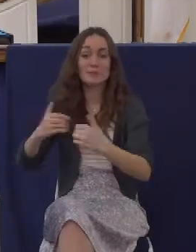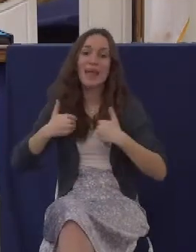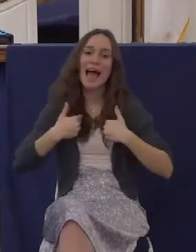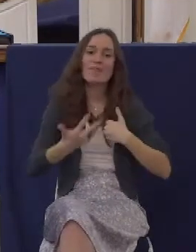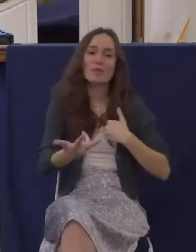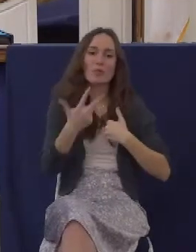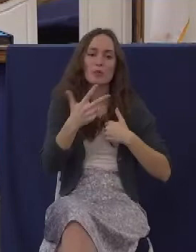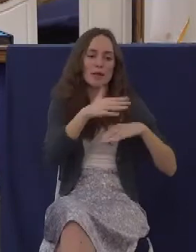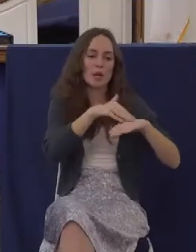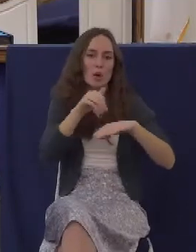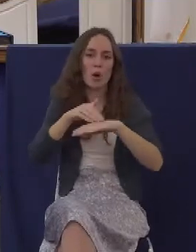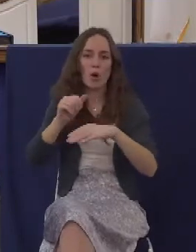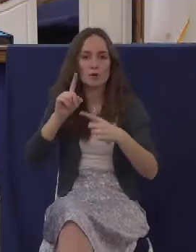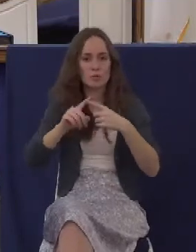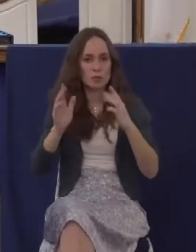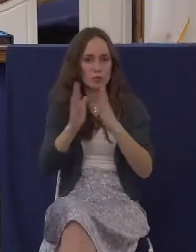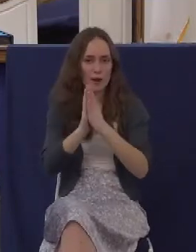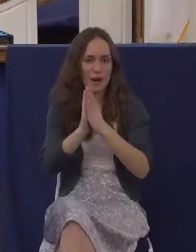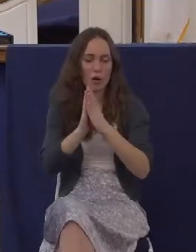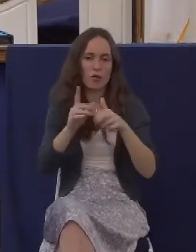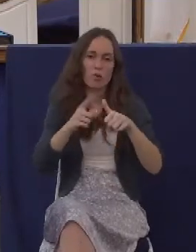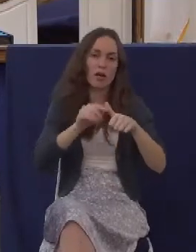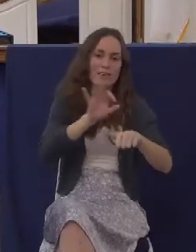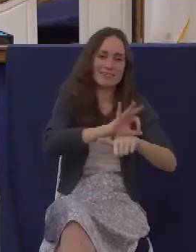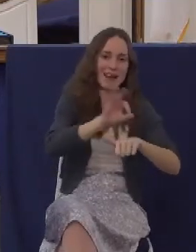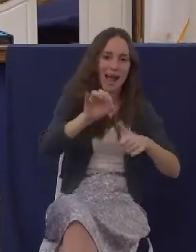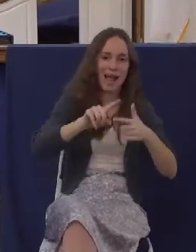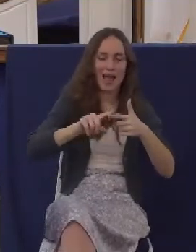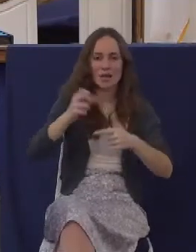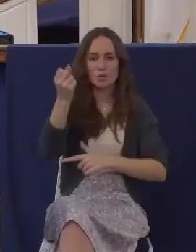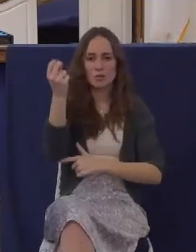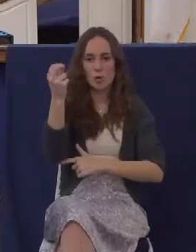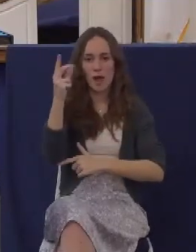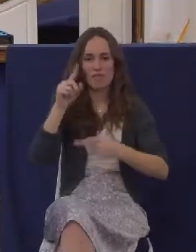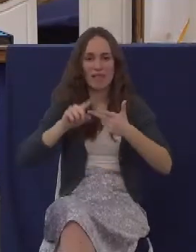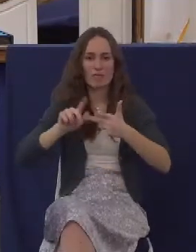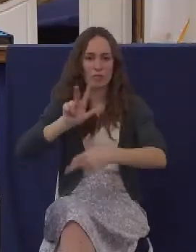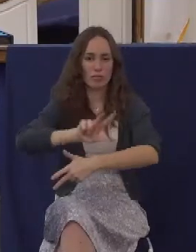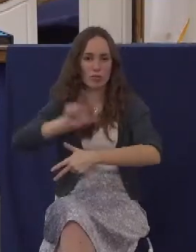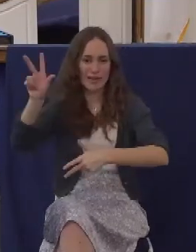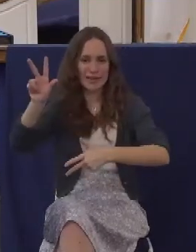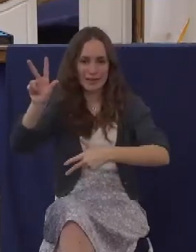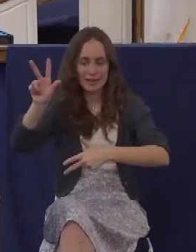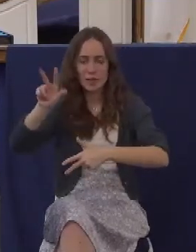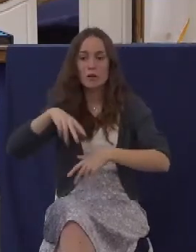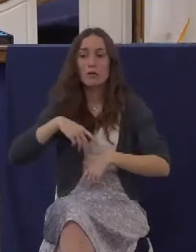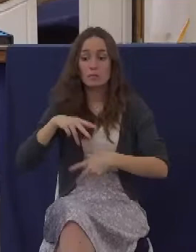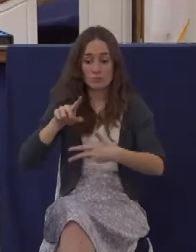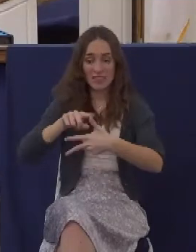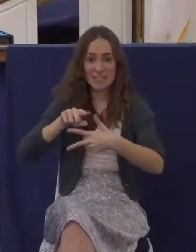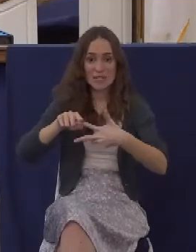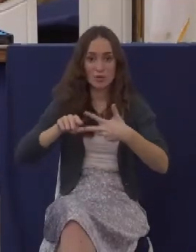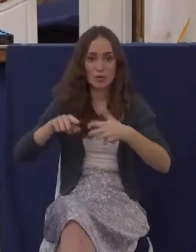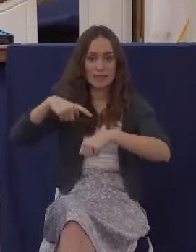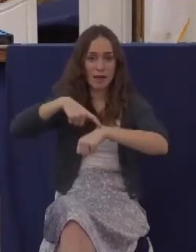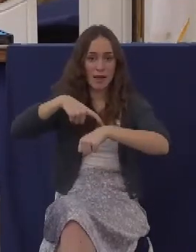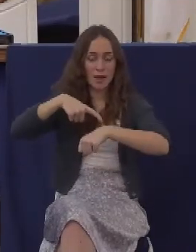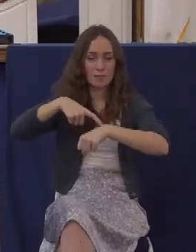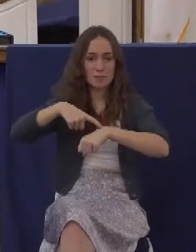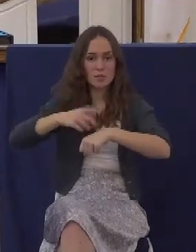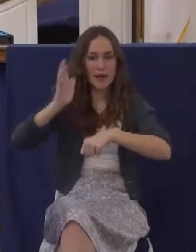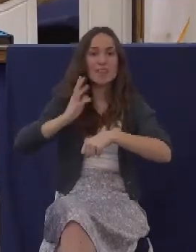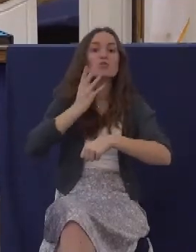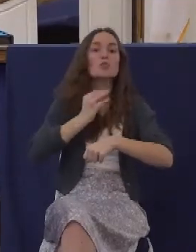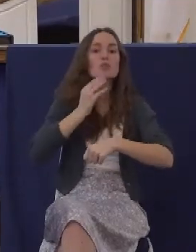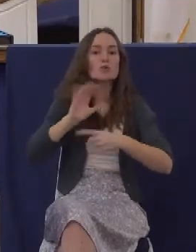one at 12 o'clock midday, one at 3 o'clock. Whenever the call to prayer came out, wherever you were, you would stop what you were doing and you would begin to pray. It